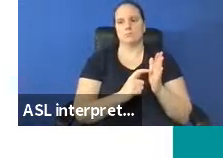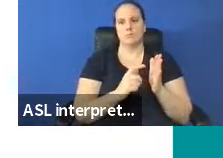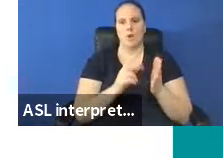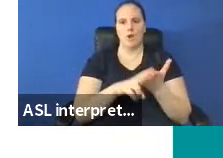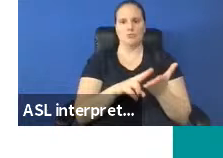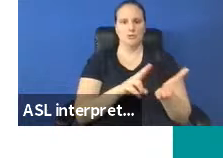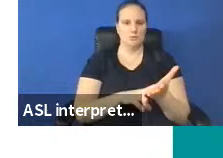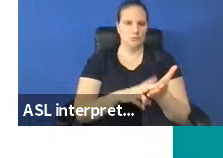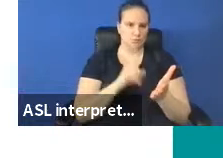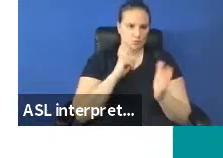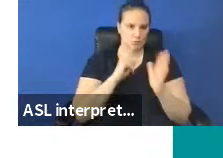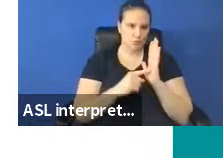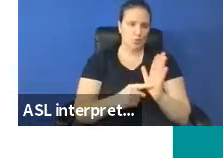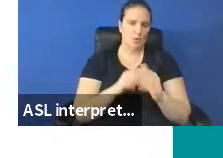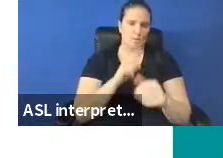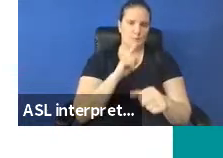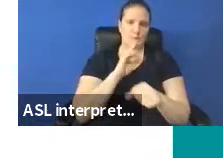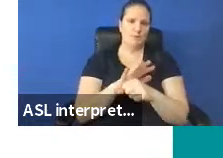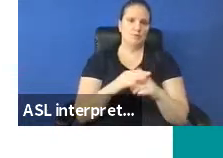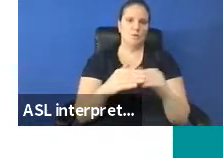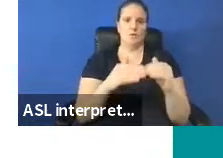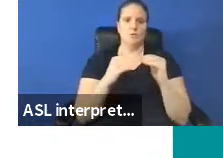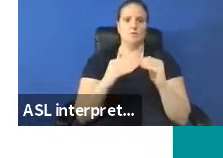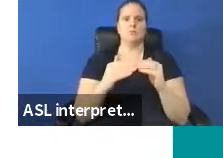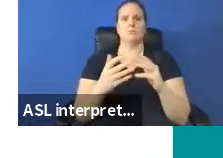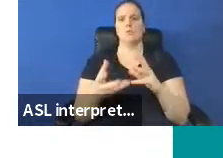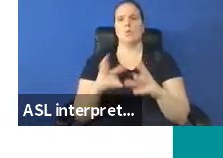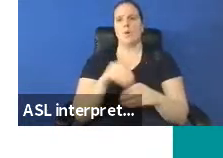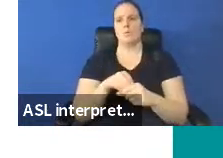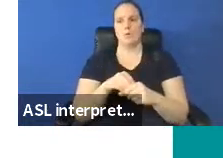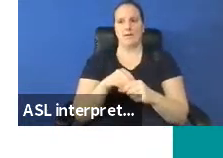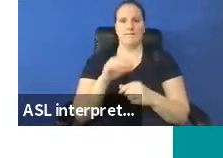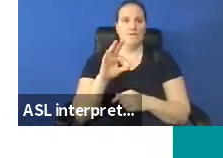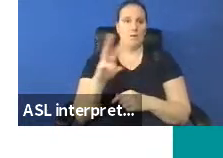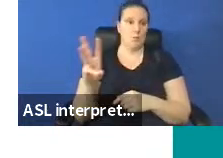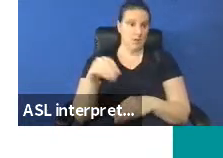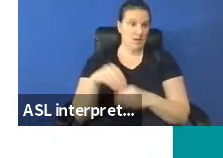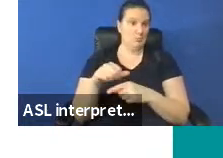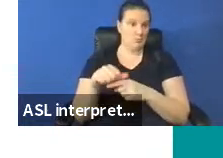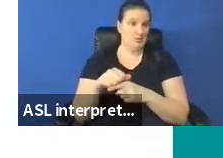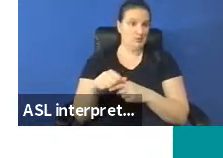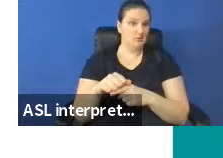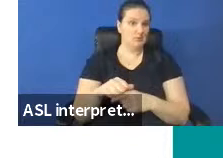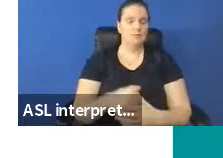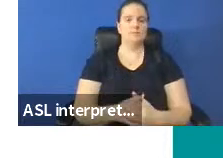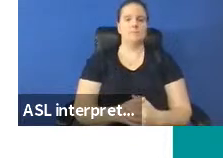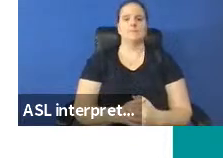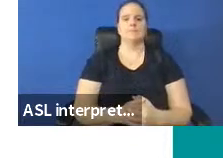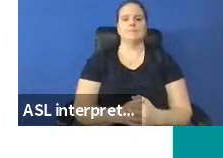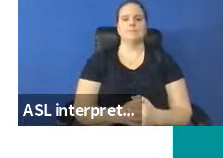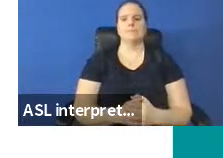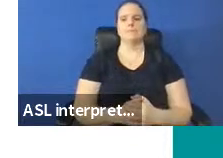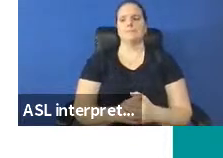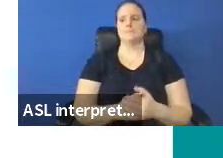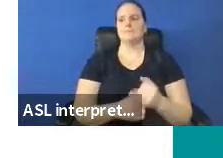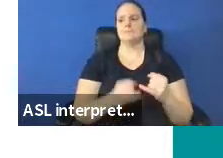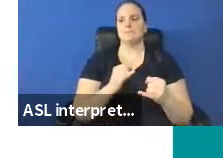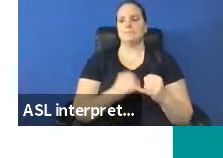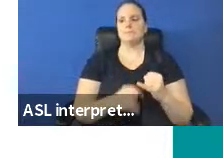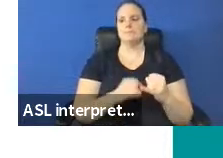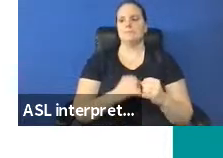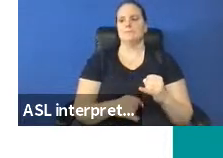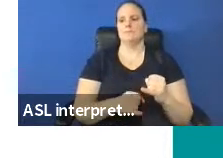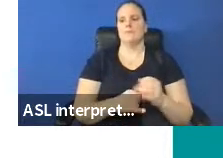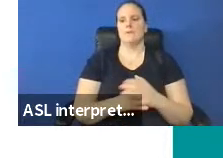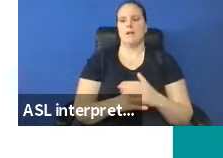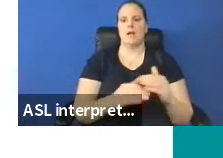commitment to equity and how they will incorporate the framework into their practices. And finally,